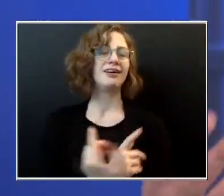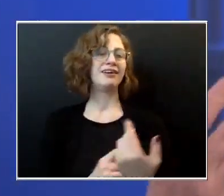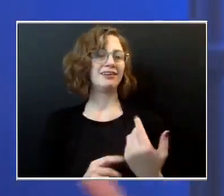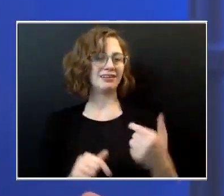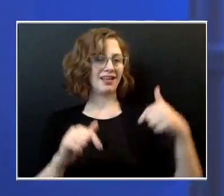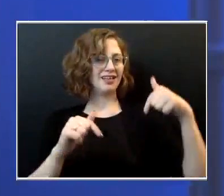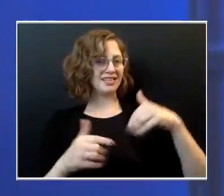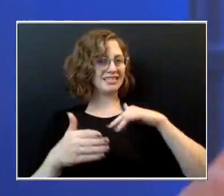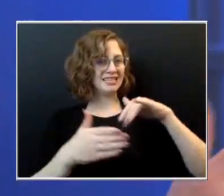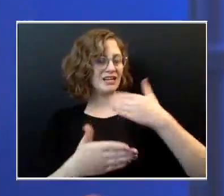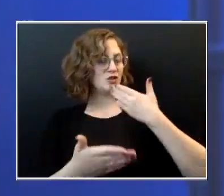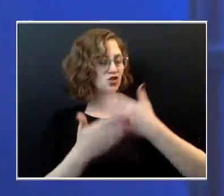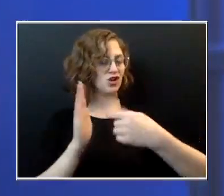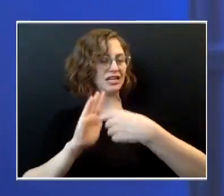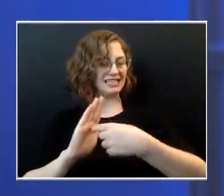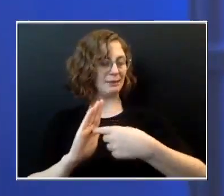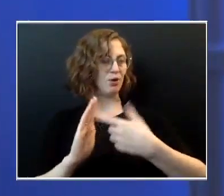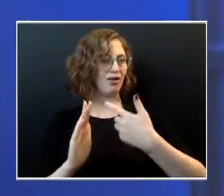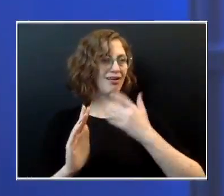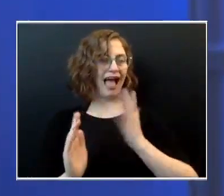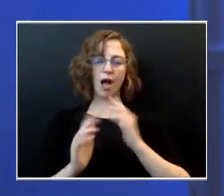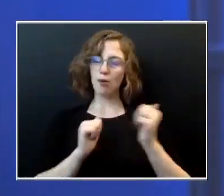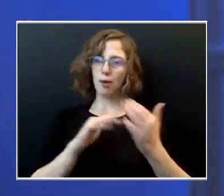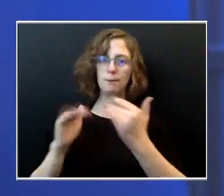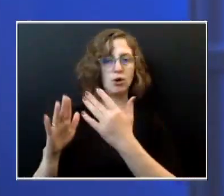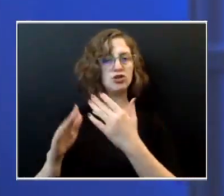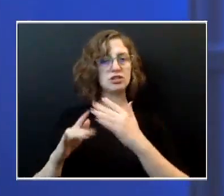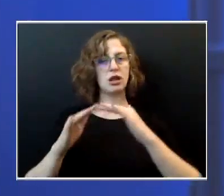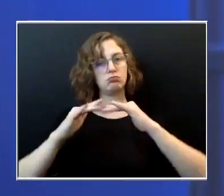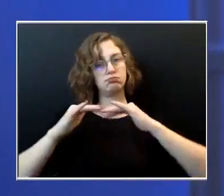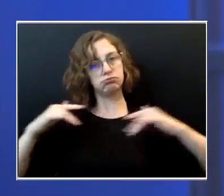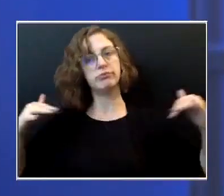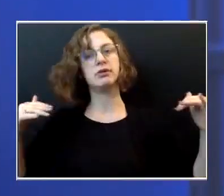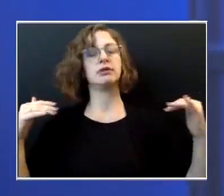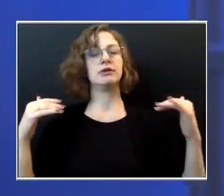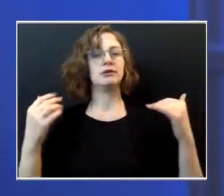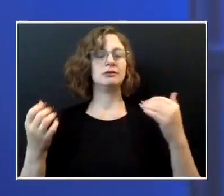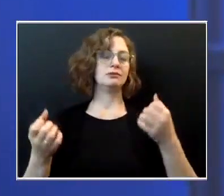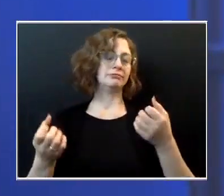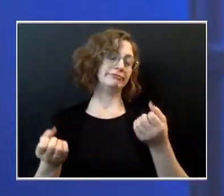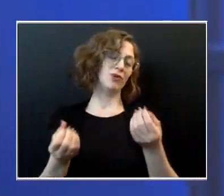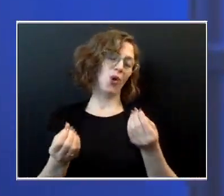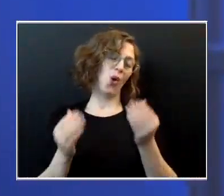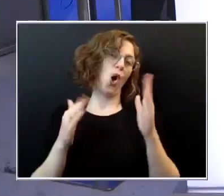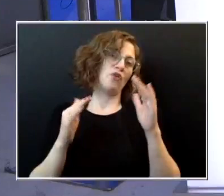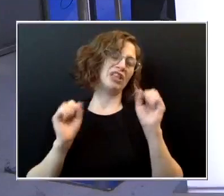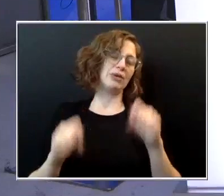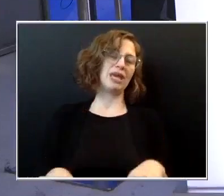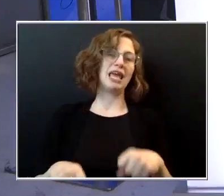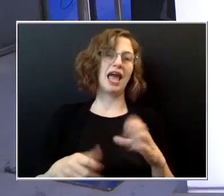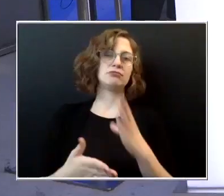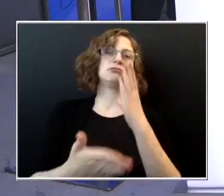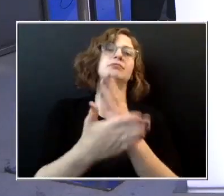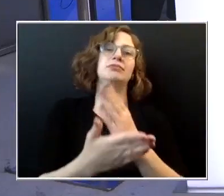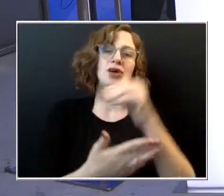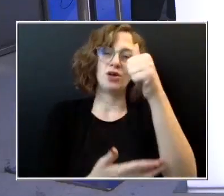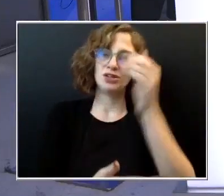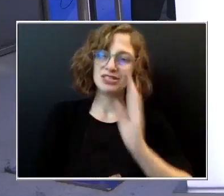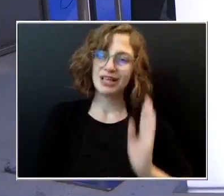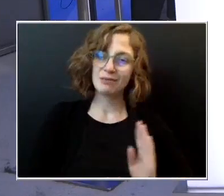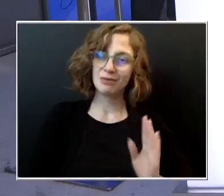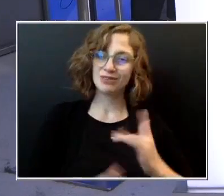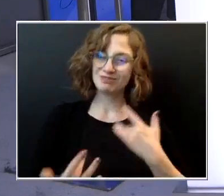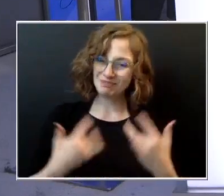that we're taking and that we're going to need to stop Alzheimer's. So exciting time. That is pretty exciting. I remember the last time you were on